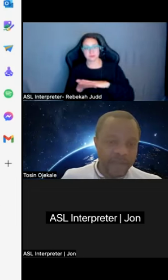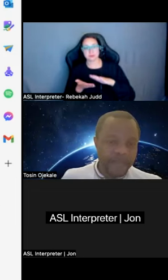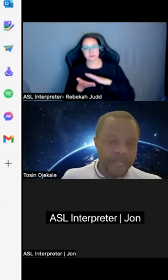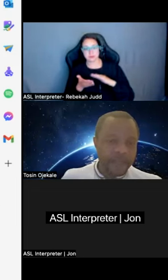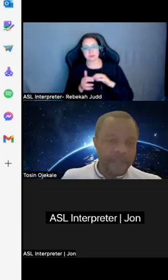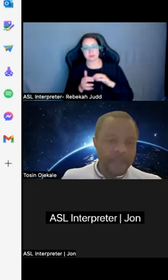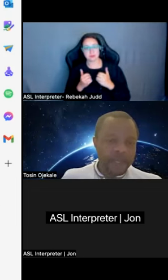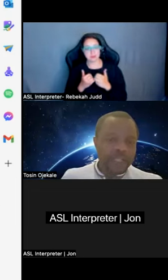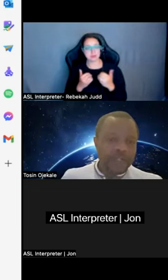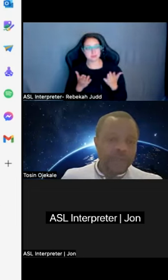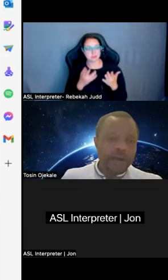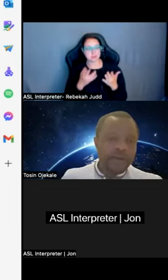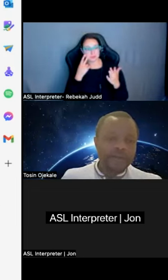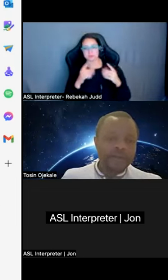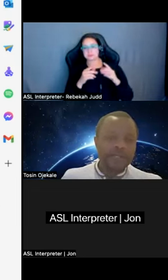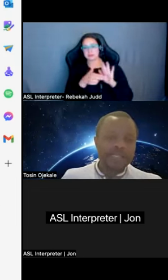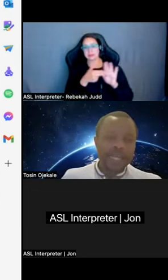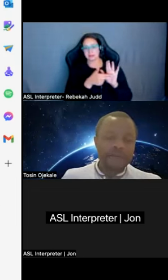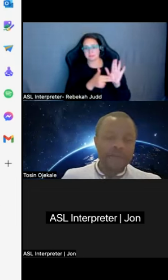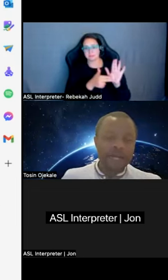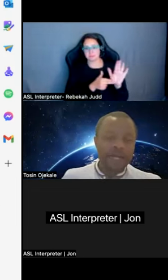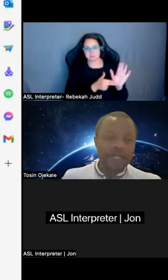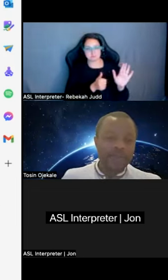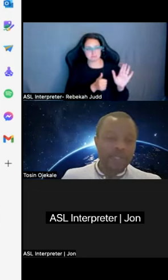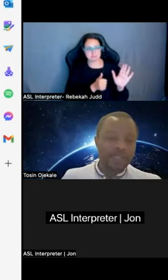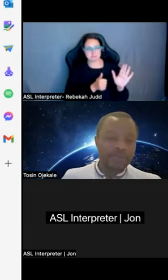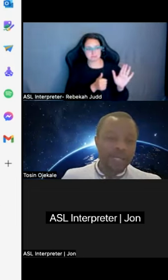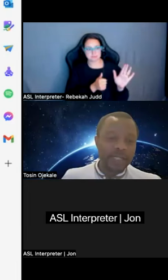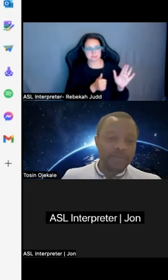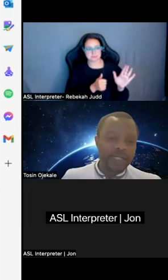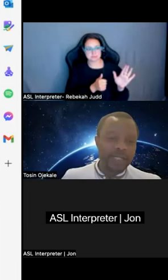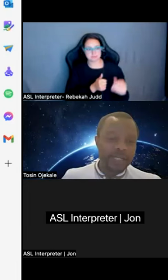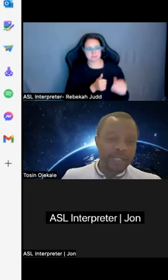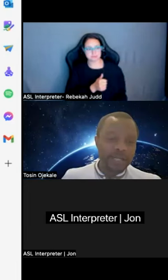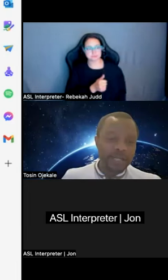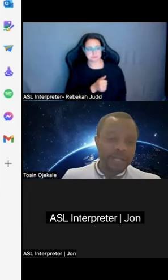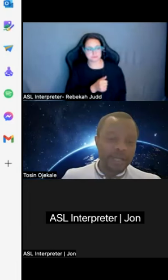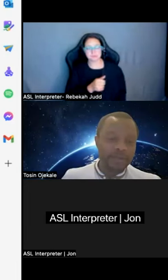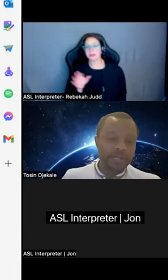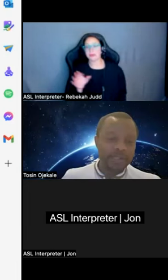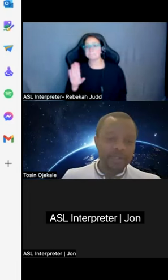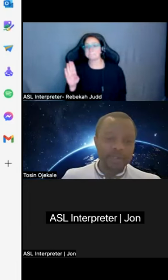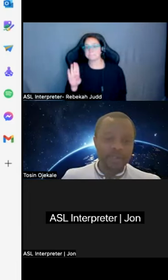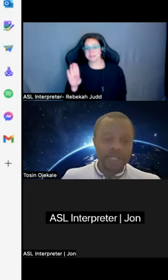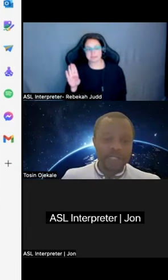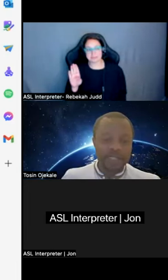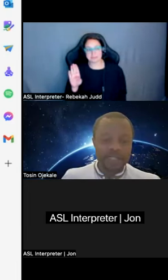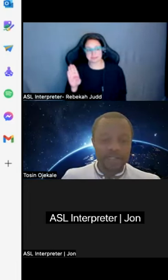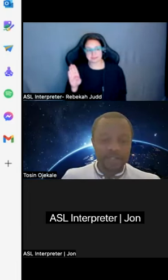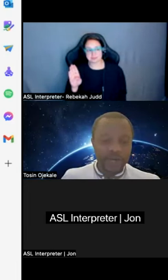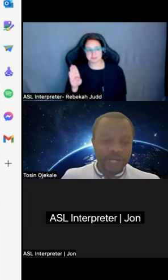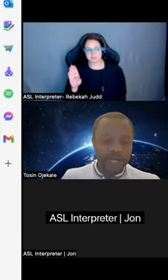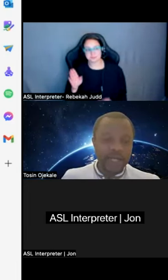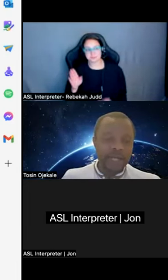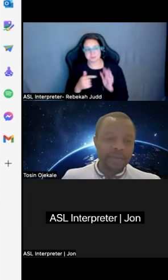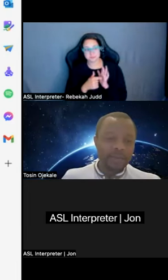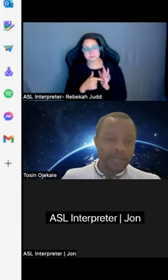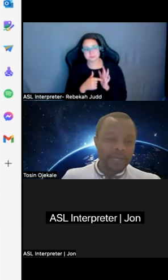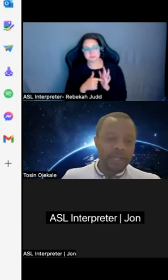here. So you have safe, this one is the rating here shows, and it's